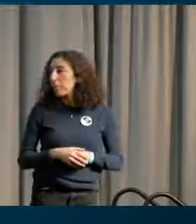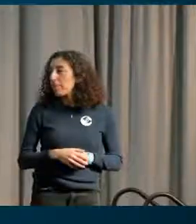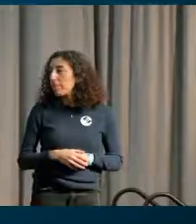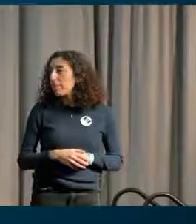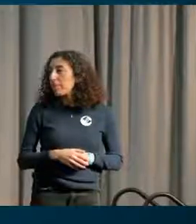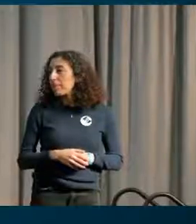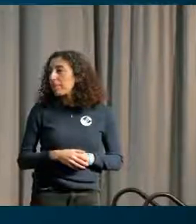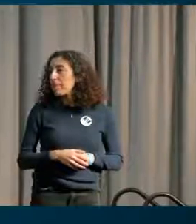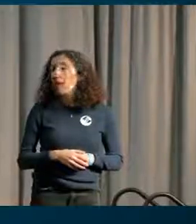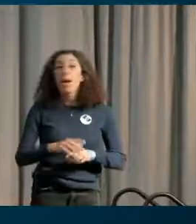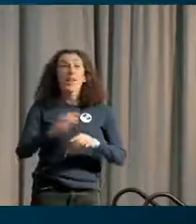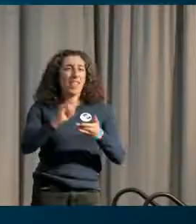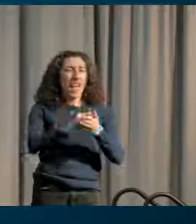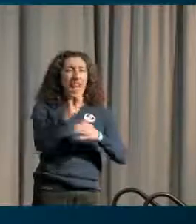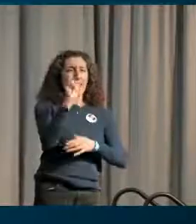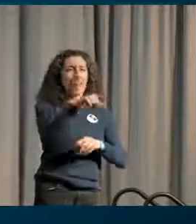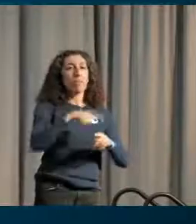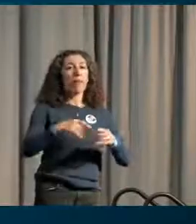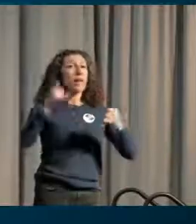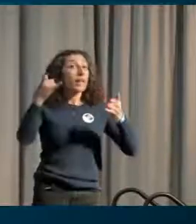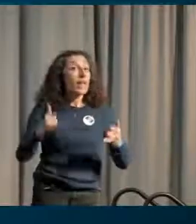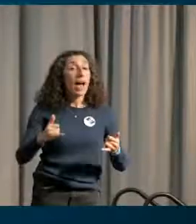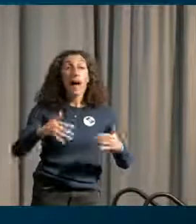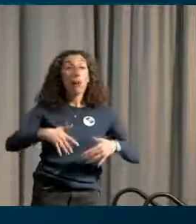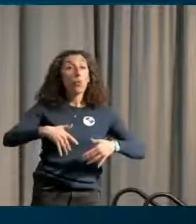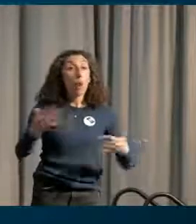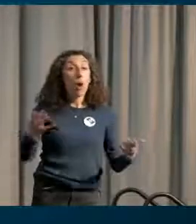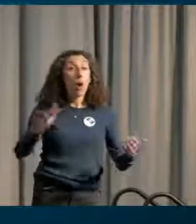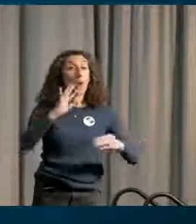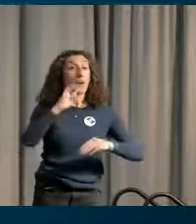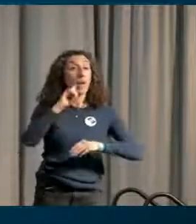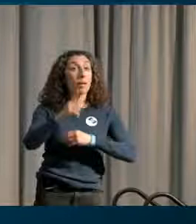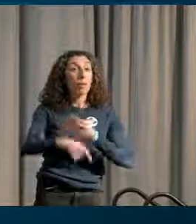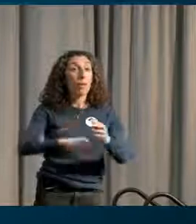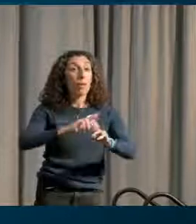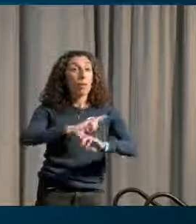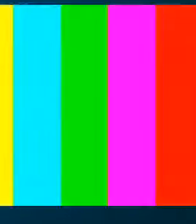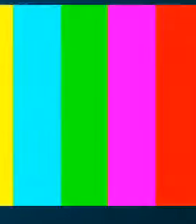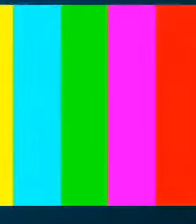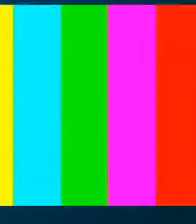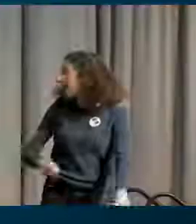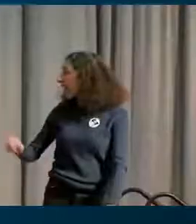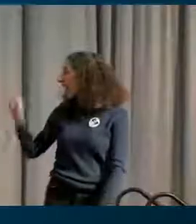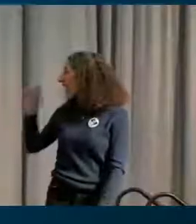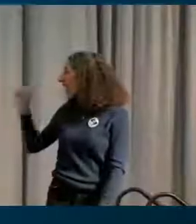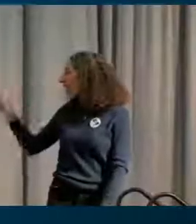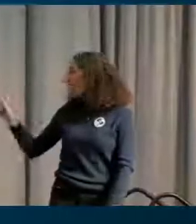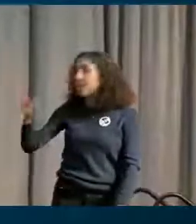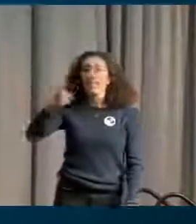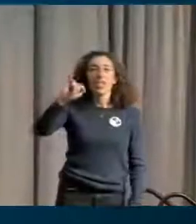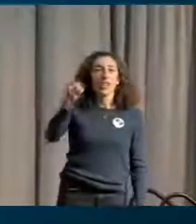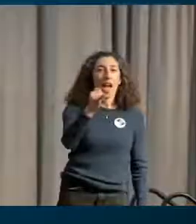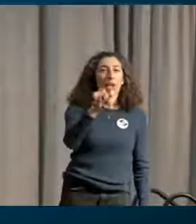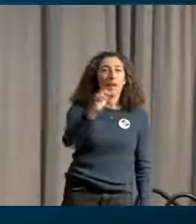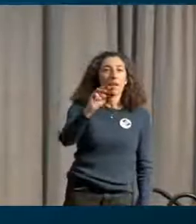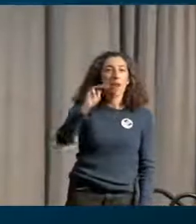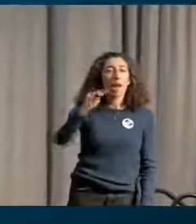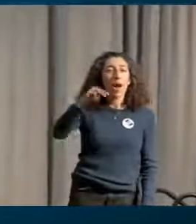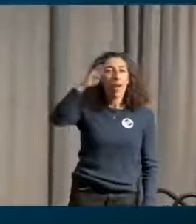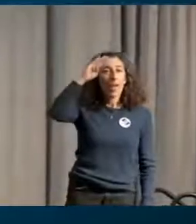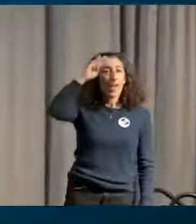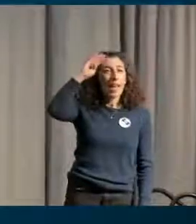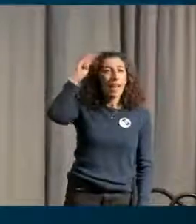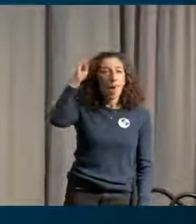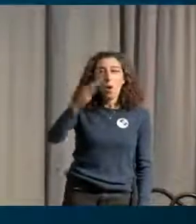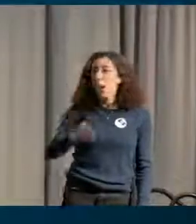you are in for a very special treat right now, everyone. I would like to introduce right behind me my good friend Jonathan Millard. Hello, Everyone give a round of applause for Jonathan